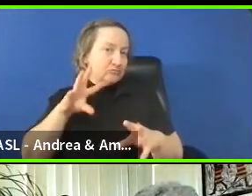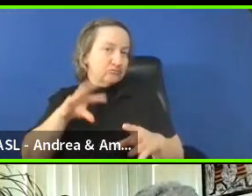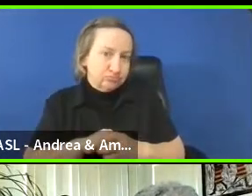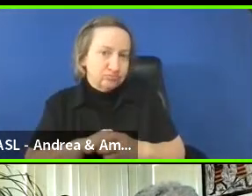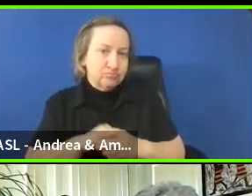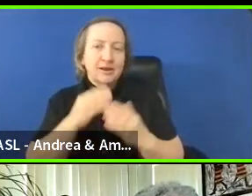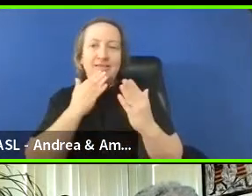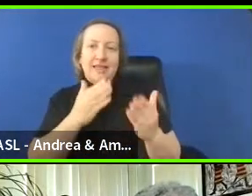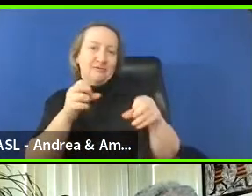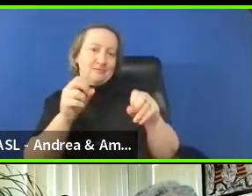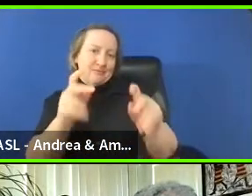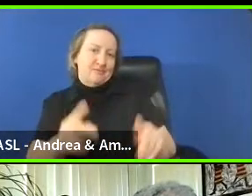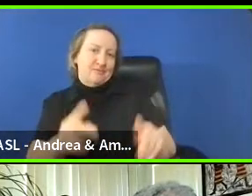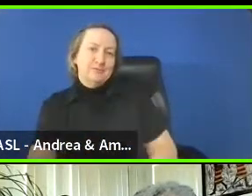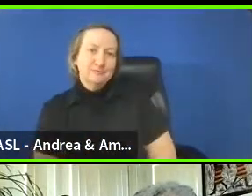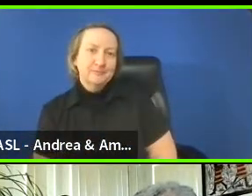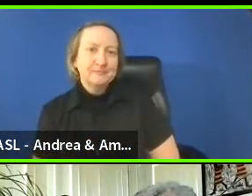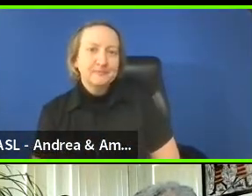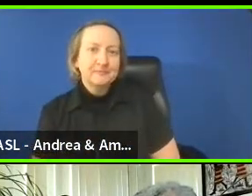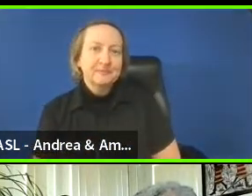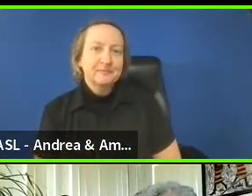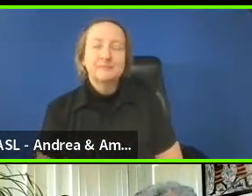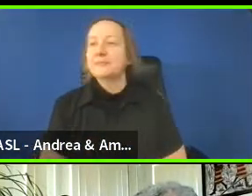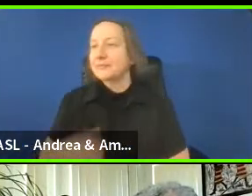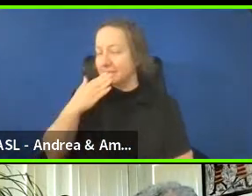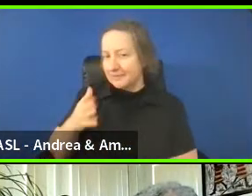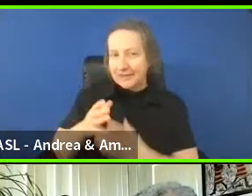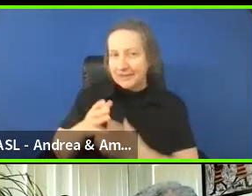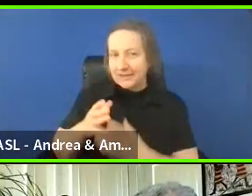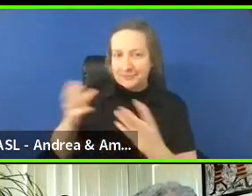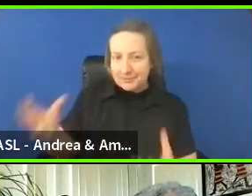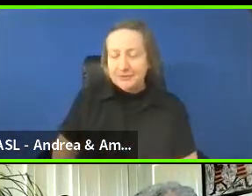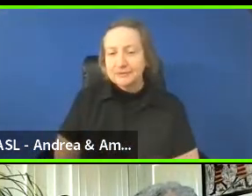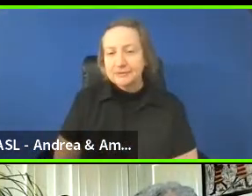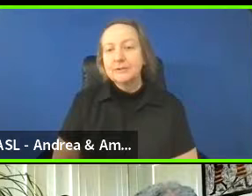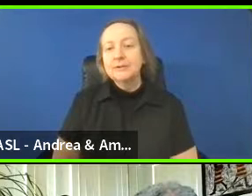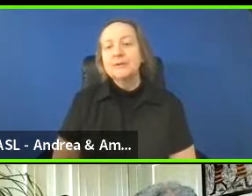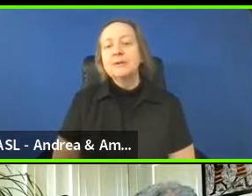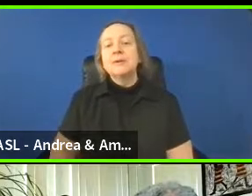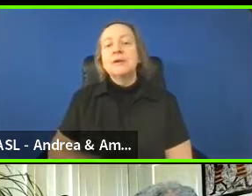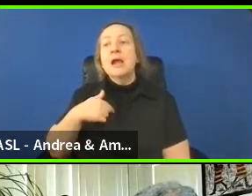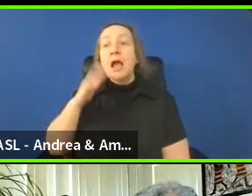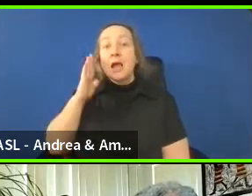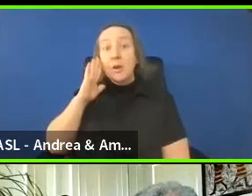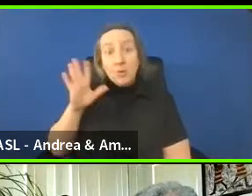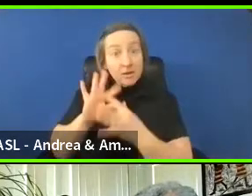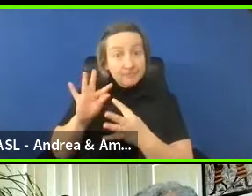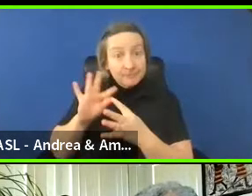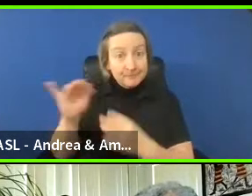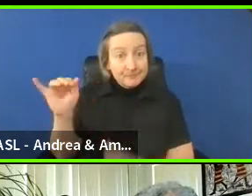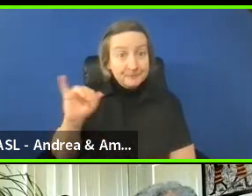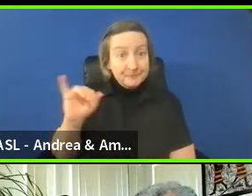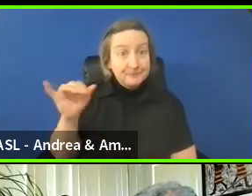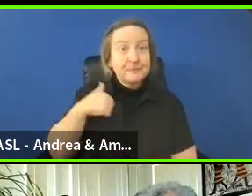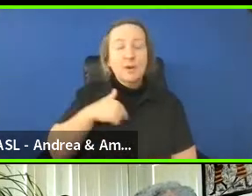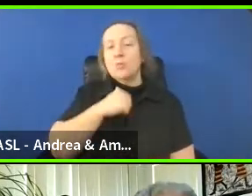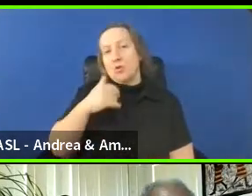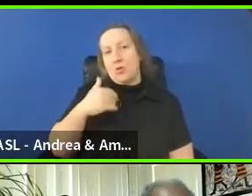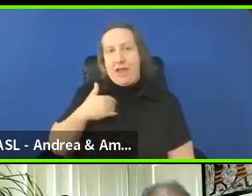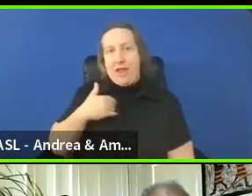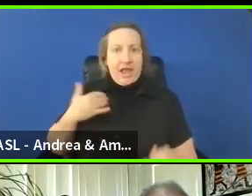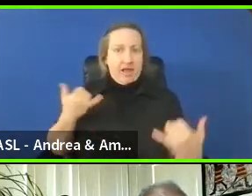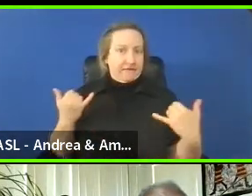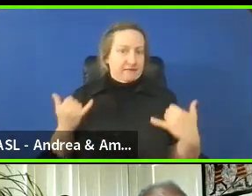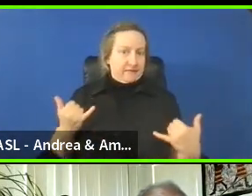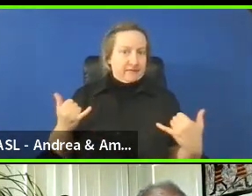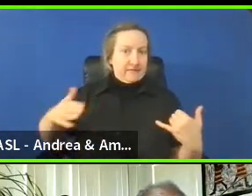for the opportunity. Thanks so much. I will mention that we do not have at this point